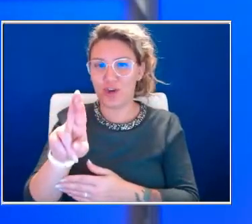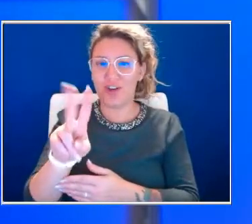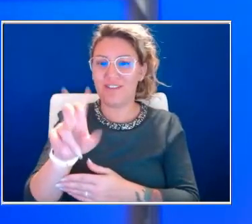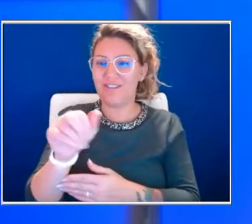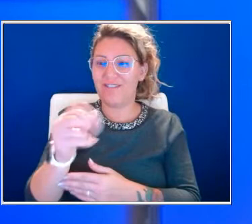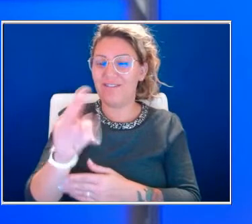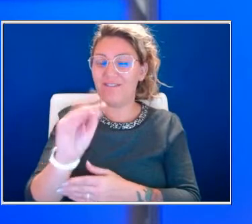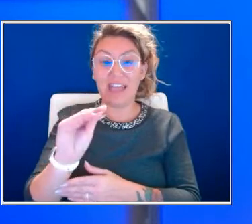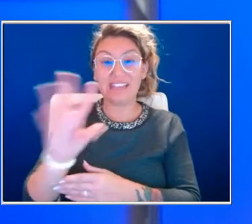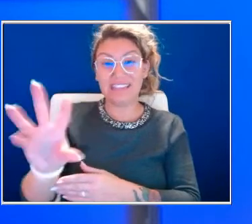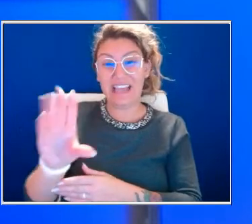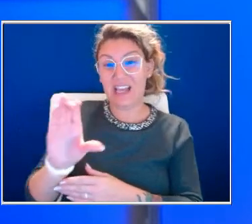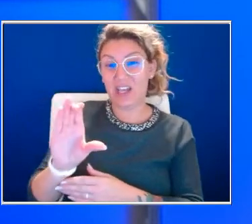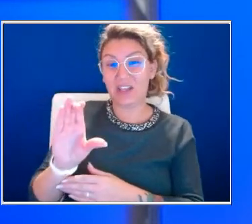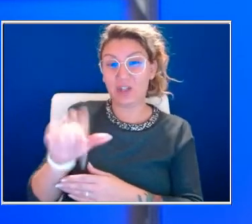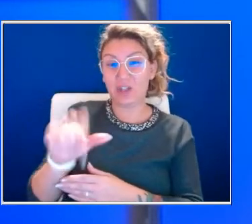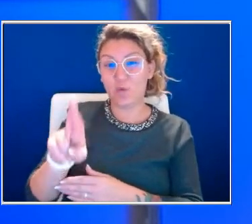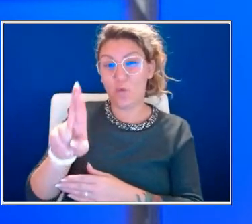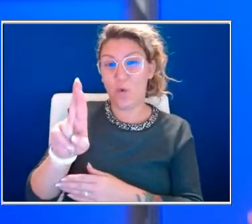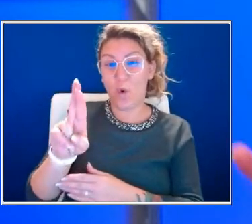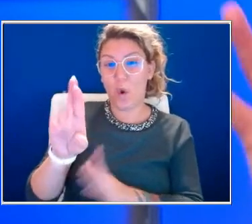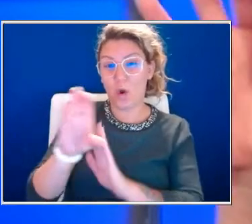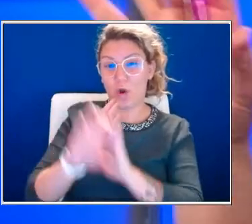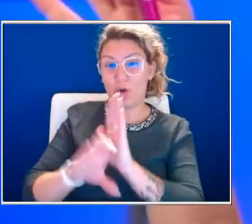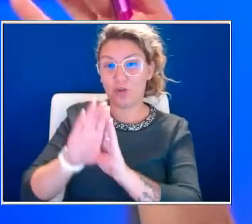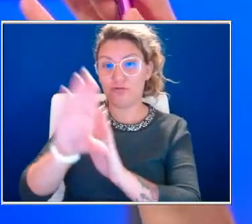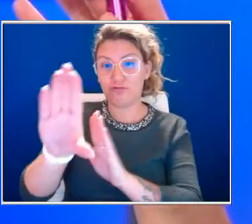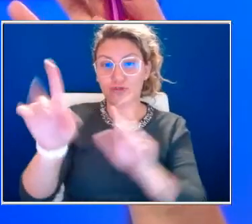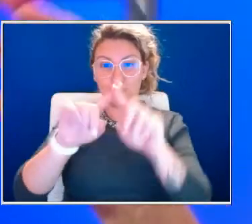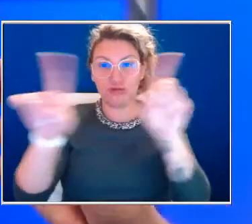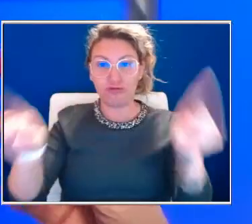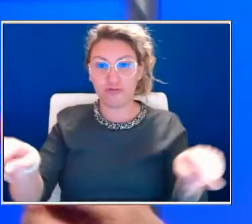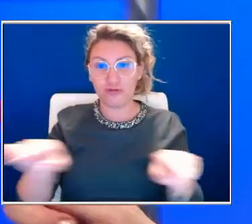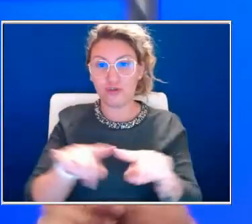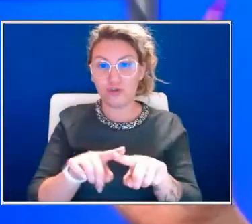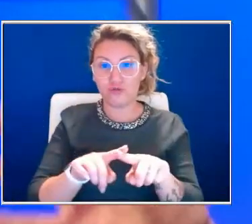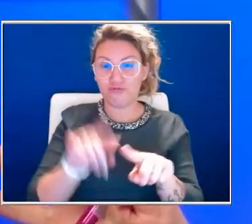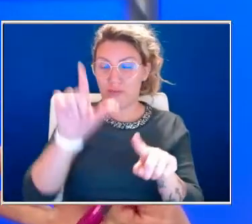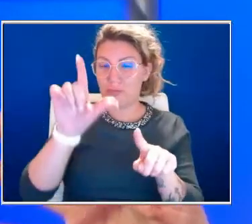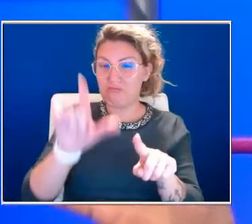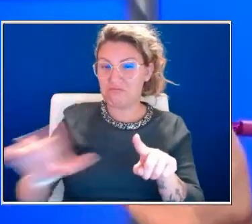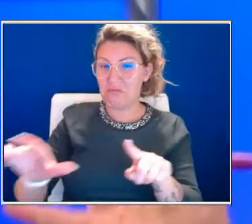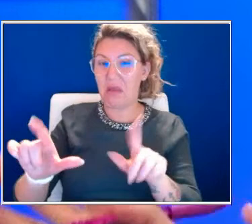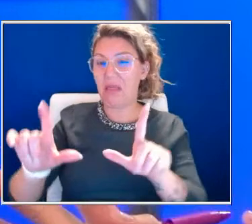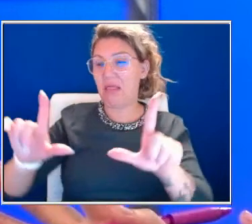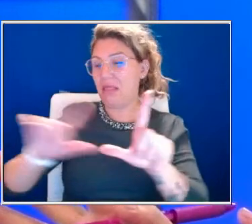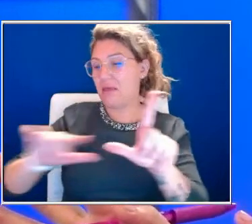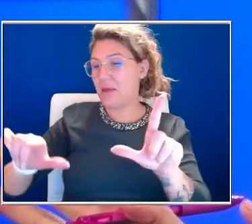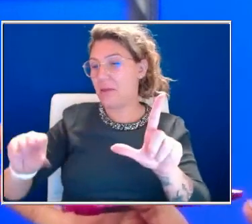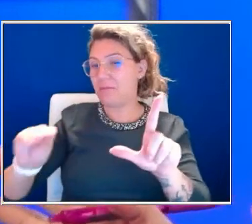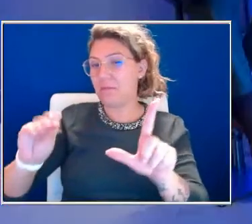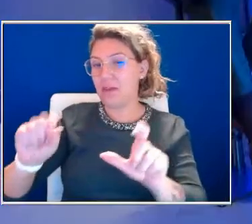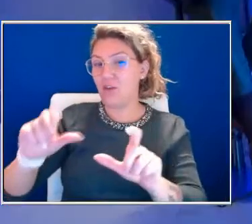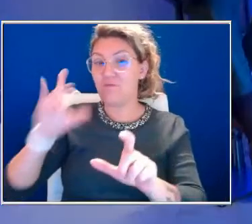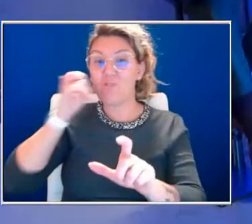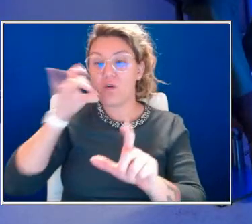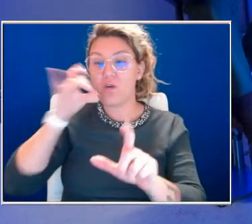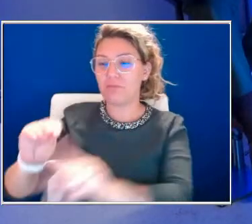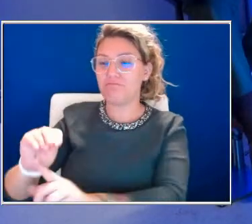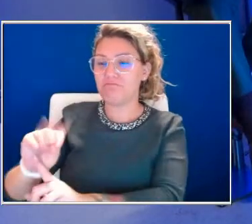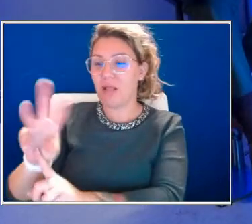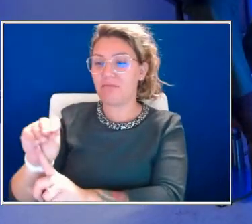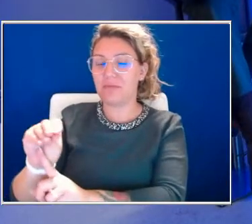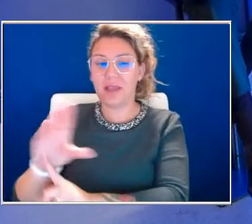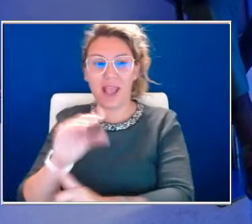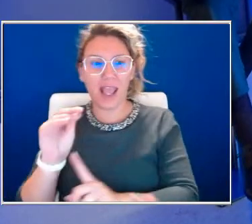it, and find out more information. I want to ask Bob in just a moment, because I want you to talk about your business. I'm so interested. It's